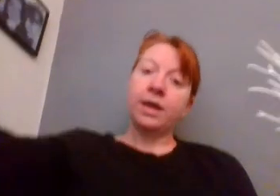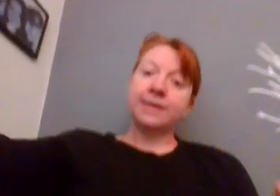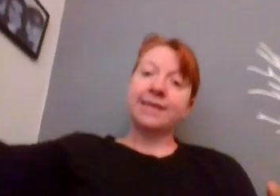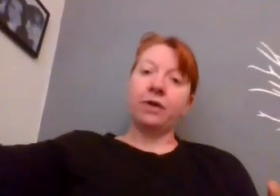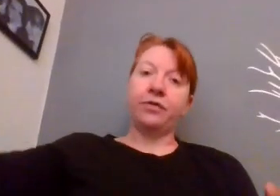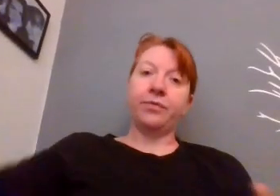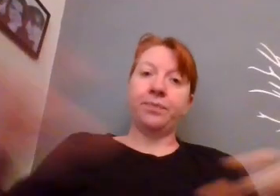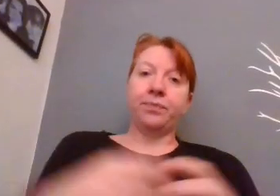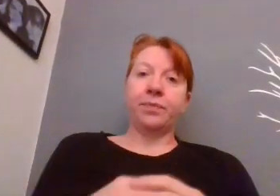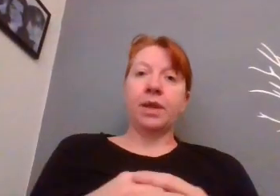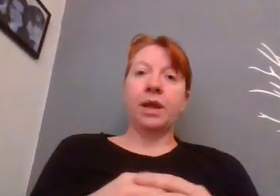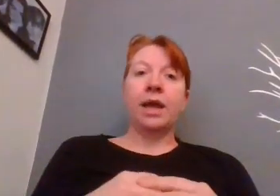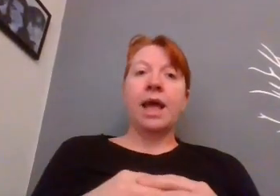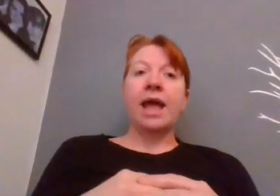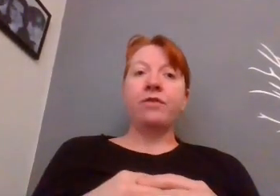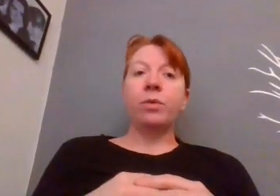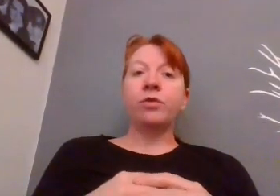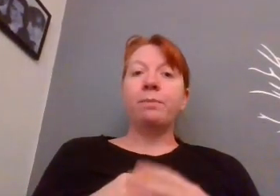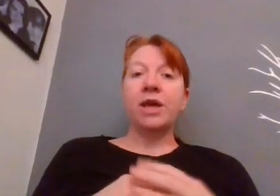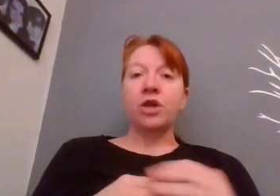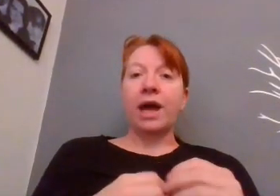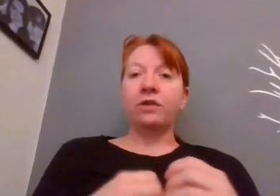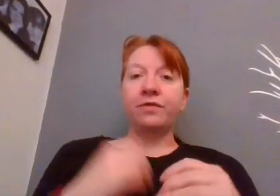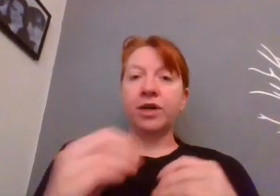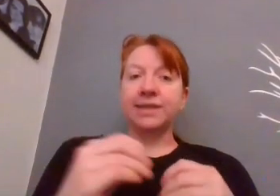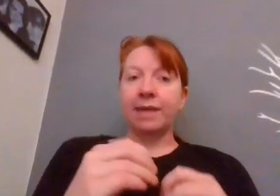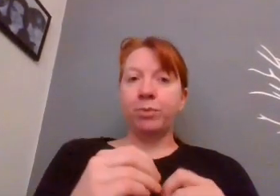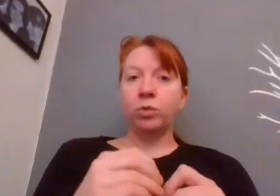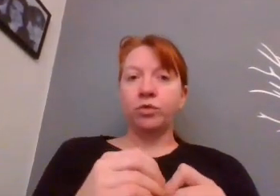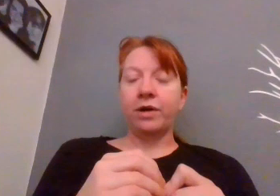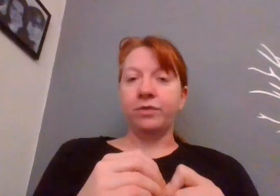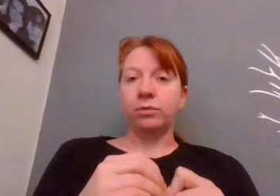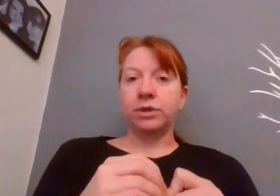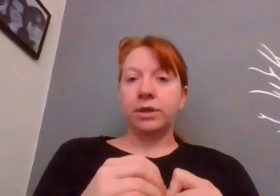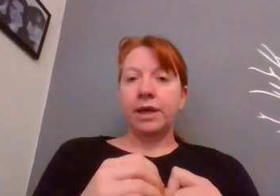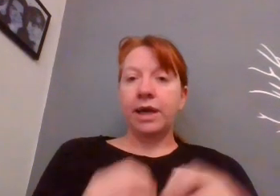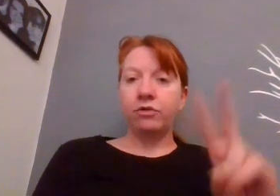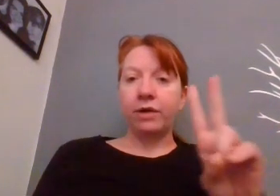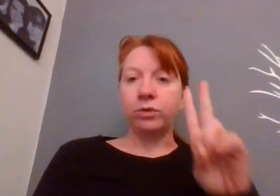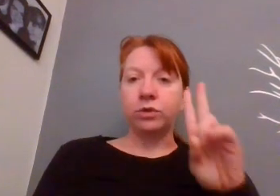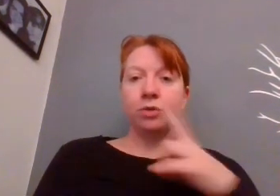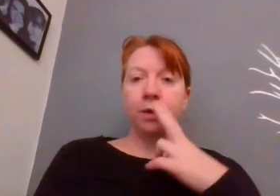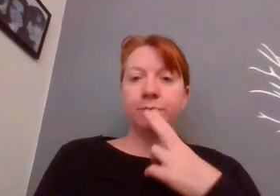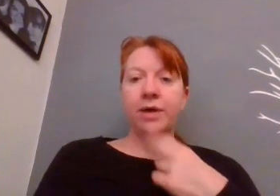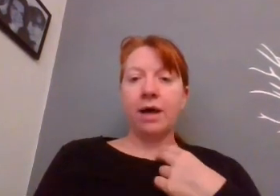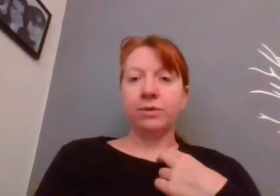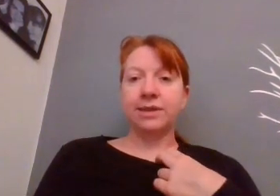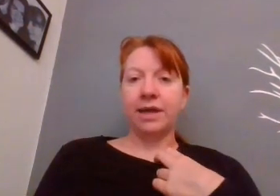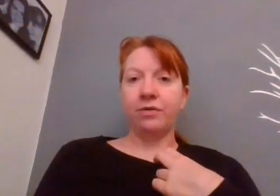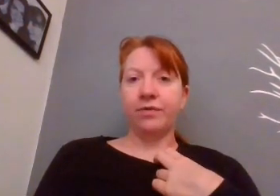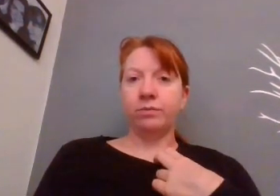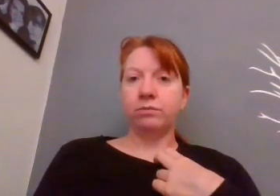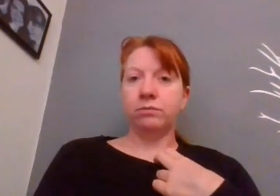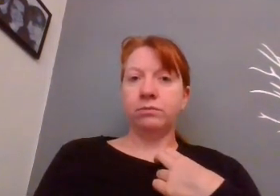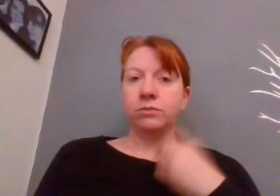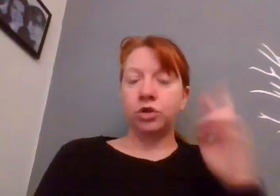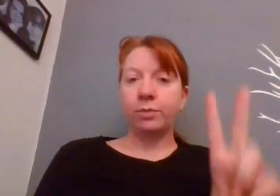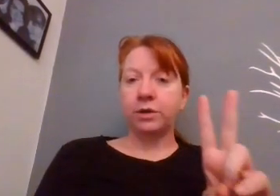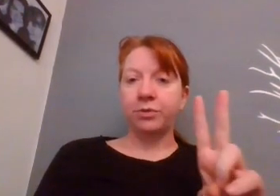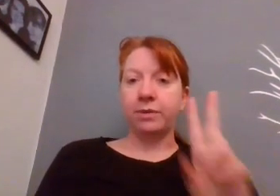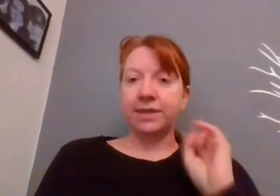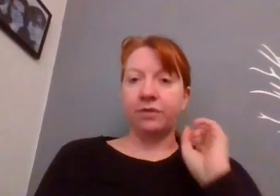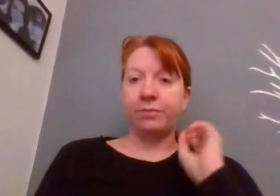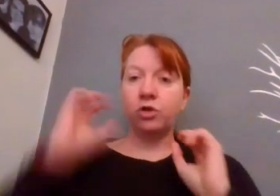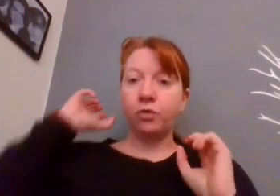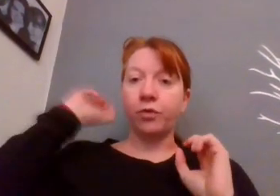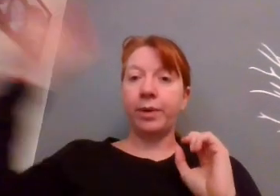ball south. If you were to measure how fast that ball travelled, it travelled 2 miles per hour south. 2